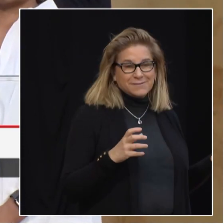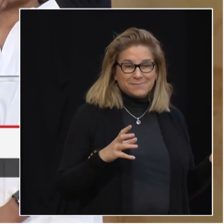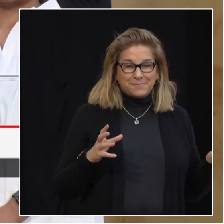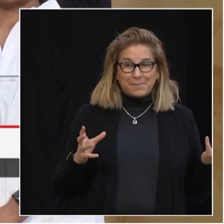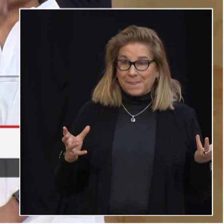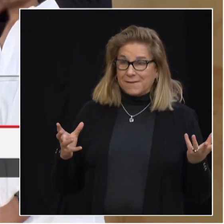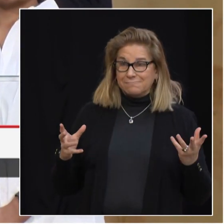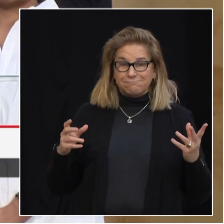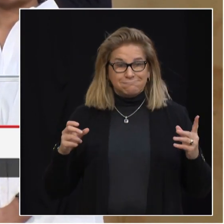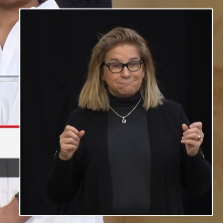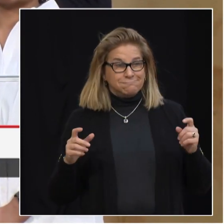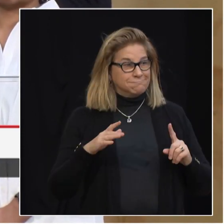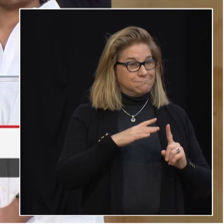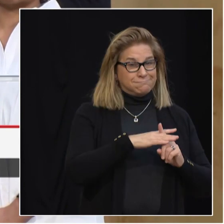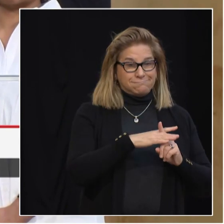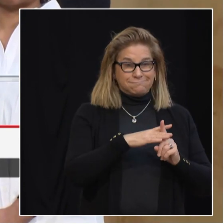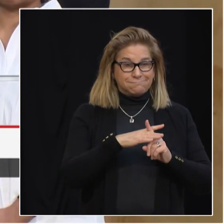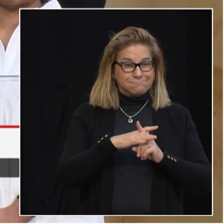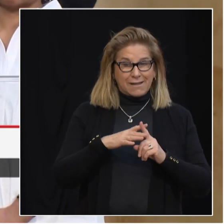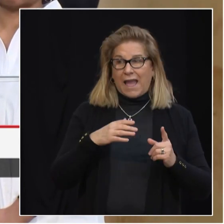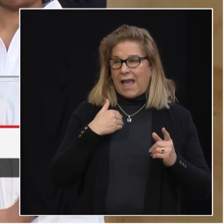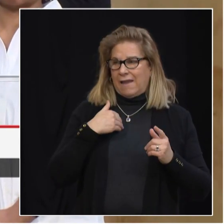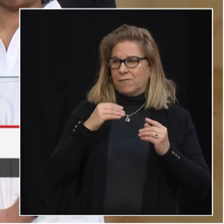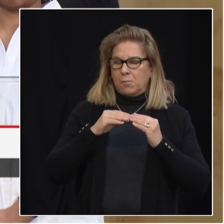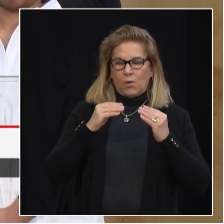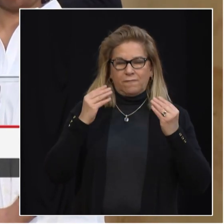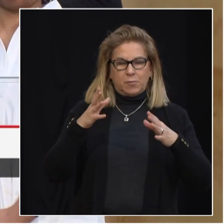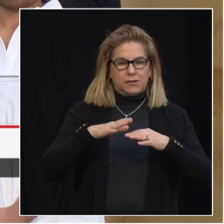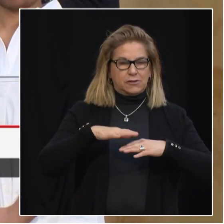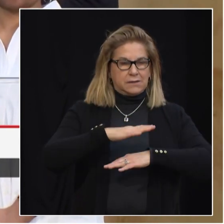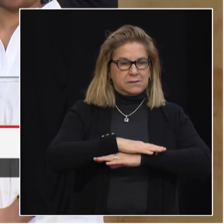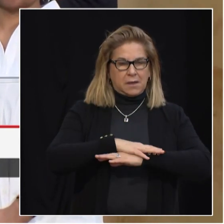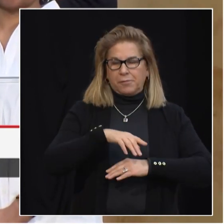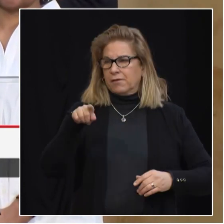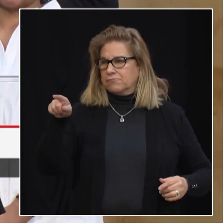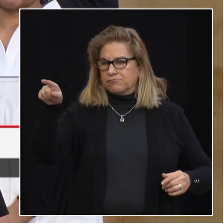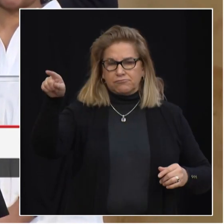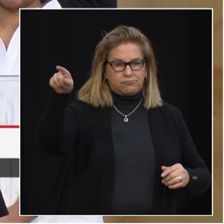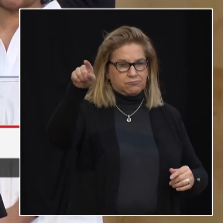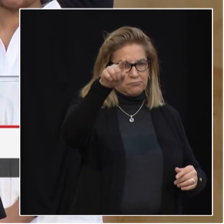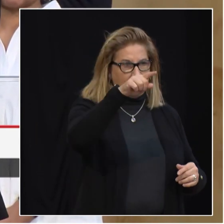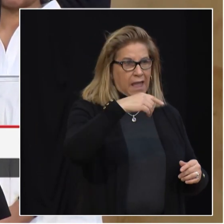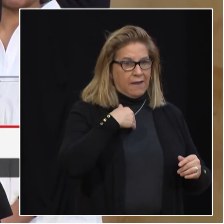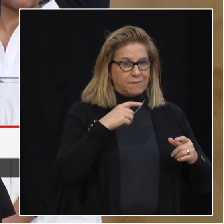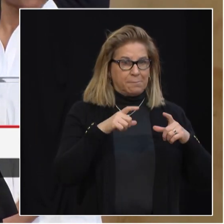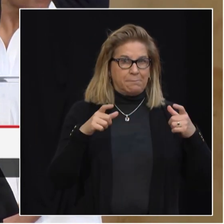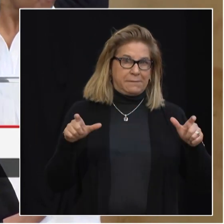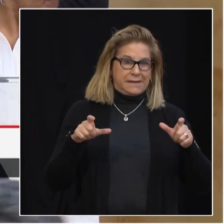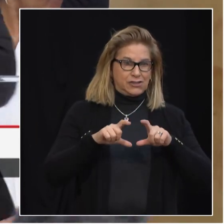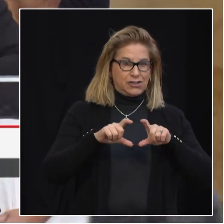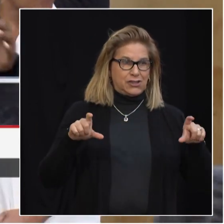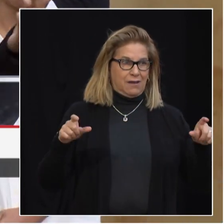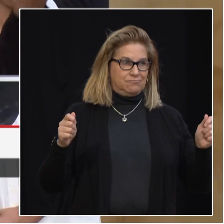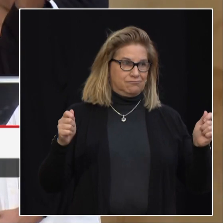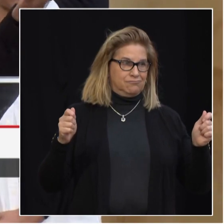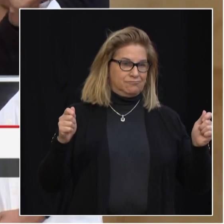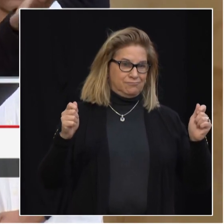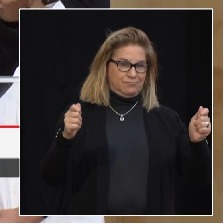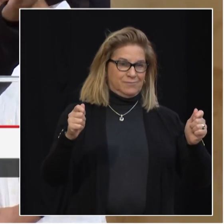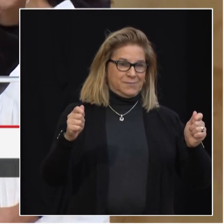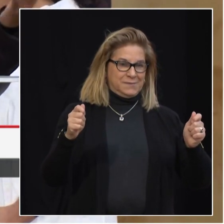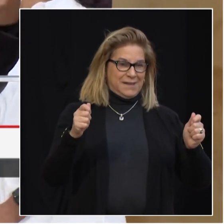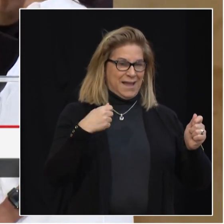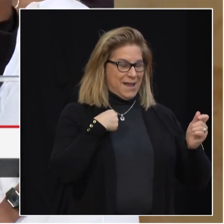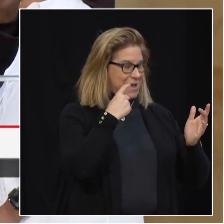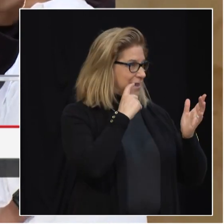big old check and a picture with Madam Mayor to acknowledge these amazing businesses here. Please get up off